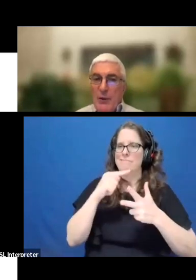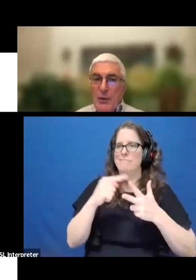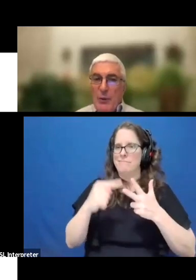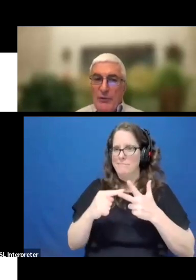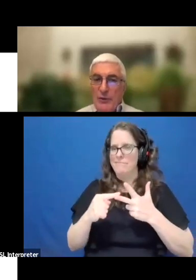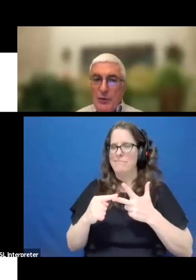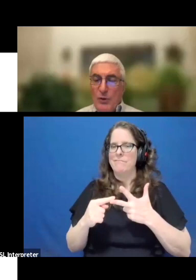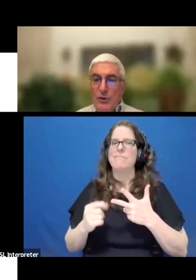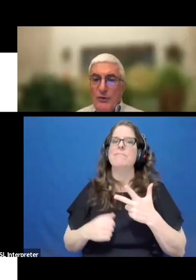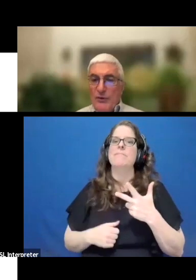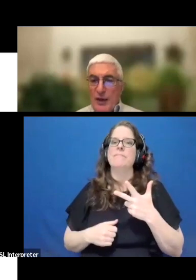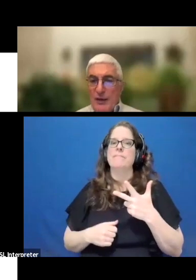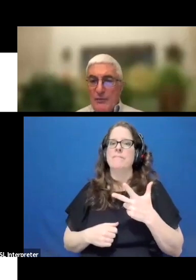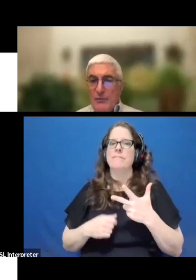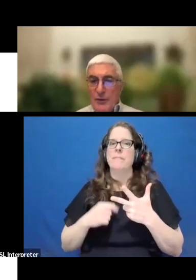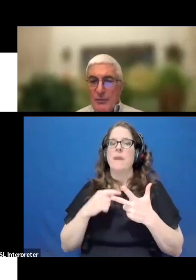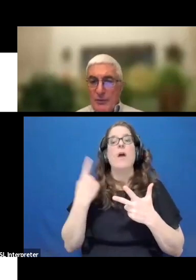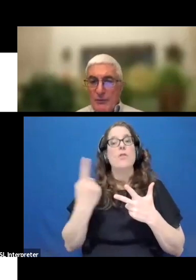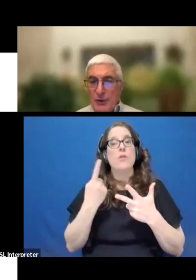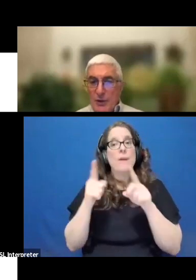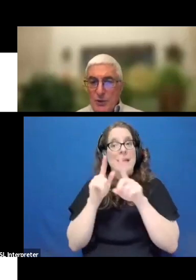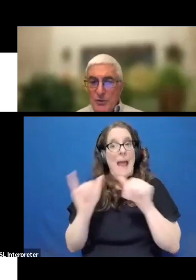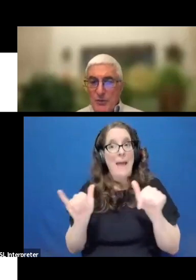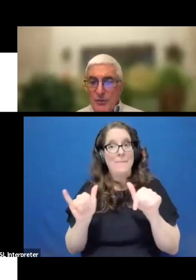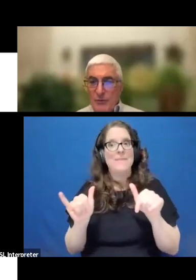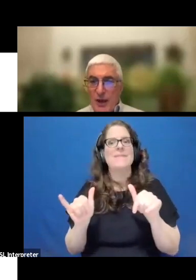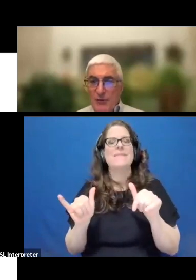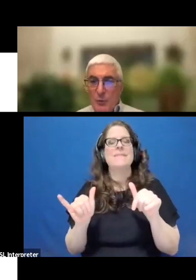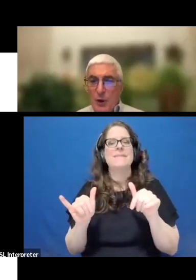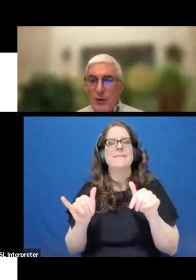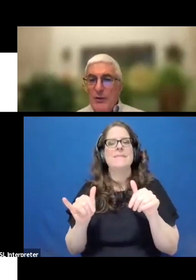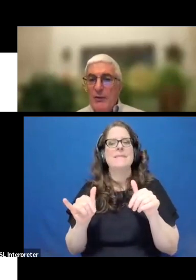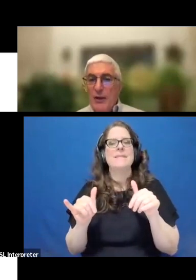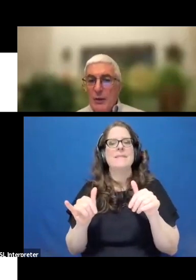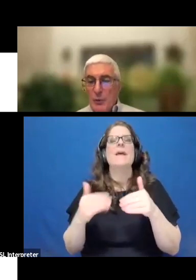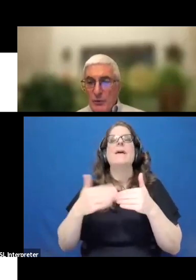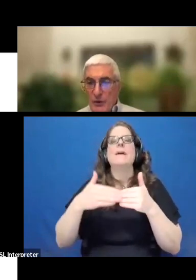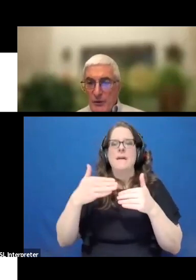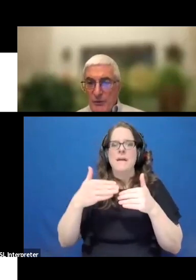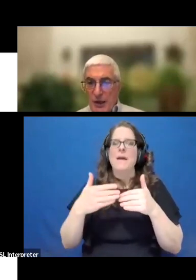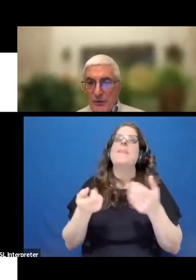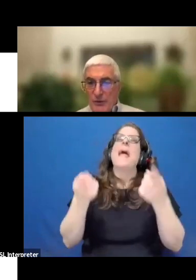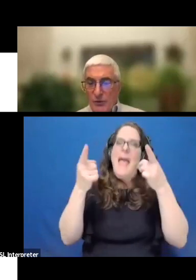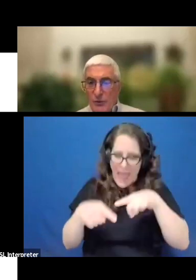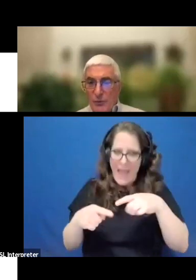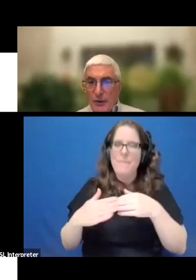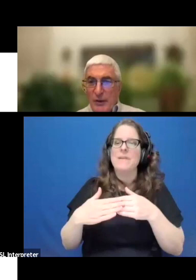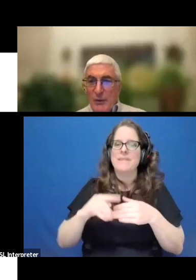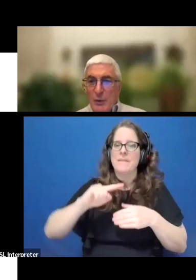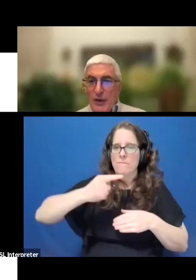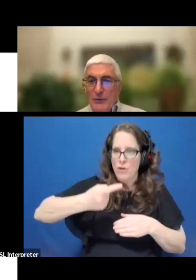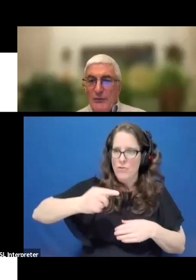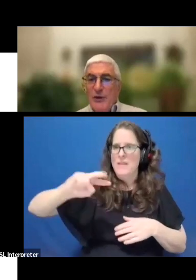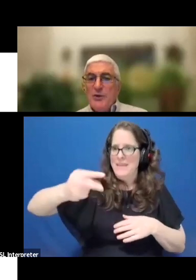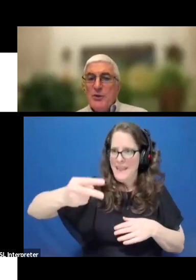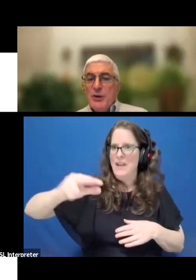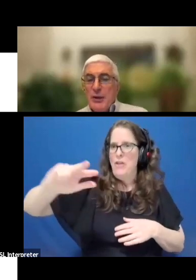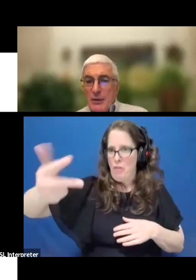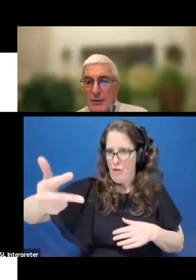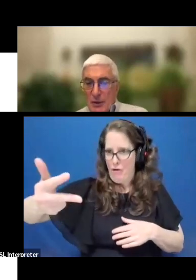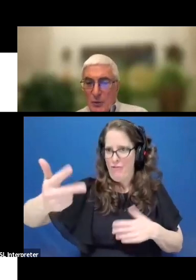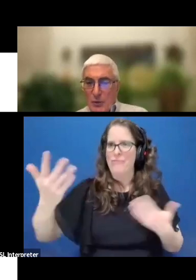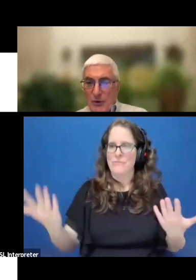And they always occur consecutively. You finish phase one, then you move into phase two. When that's